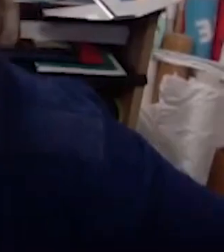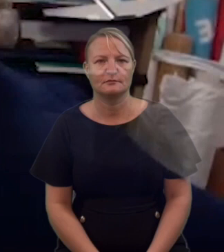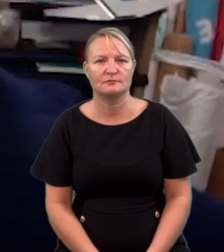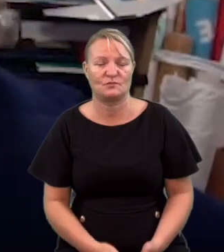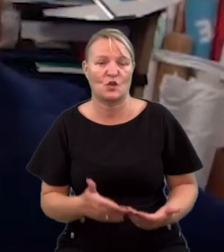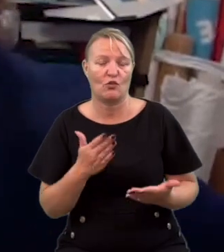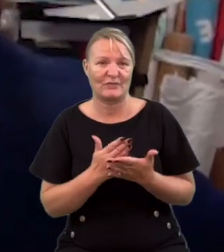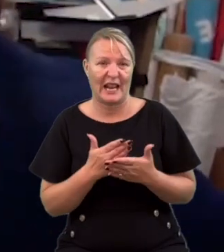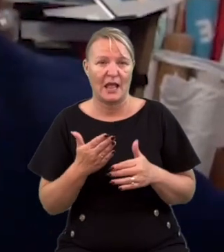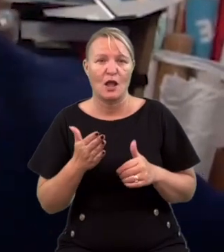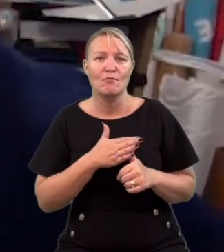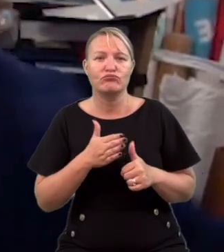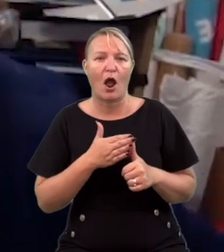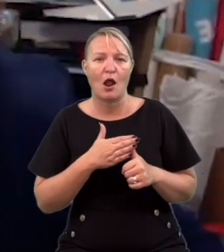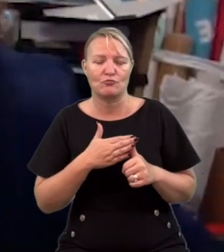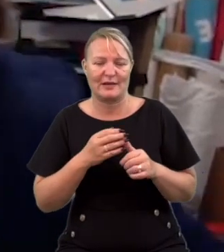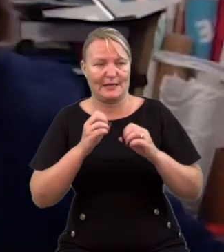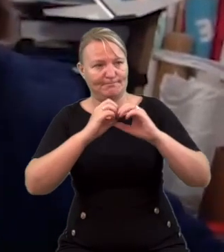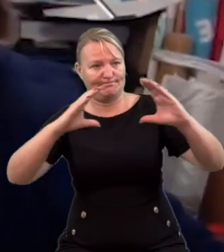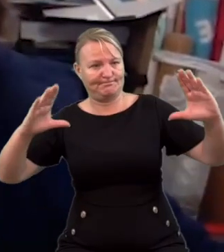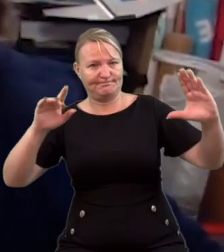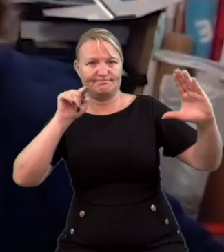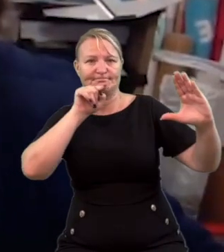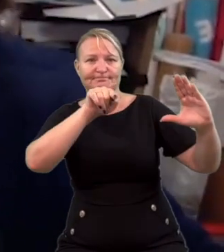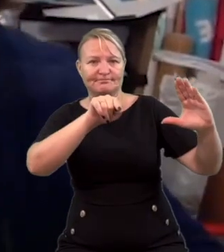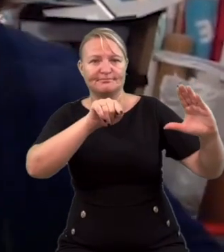Okay, well, as I say, the kind